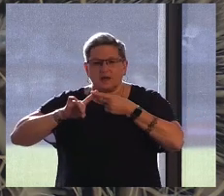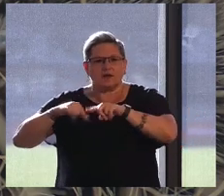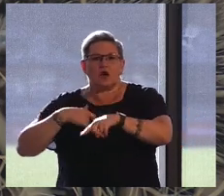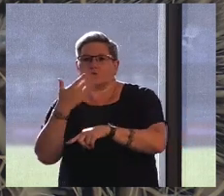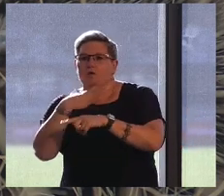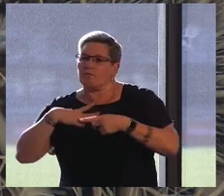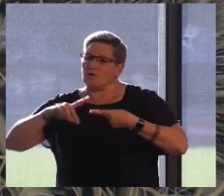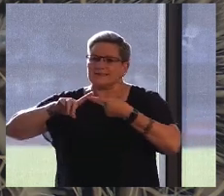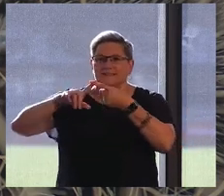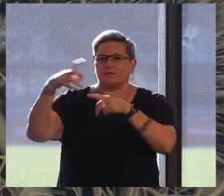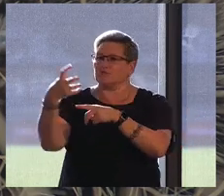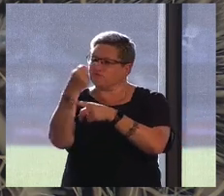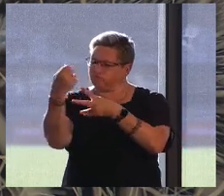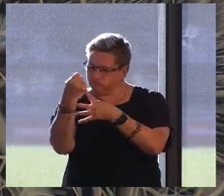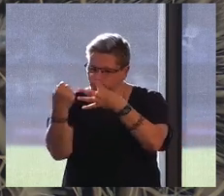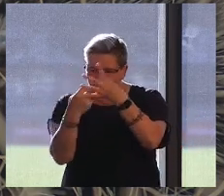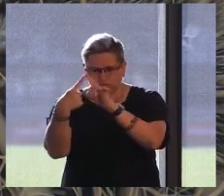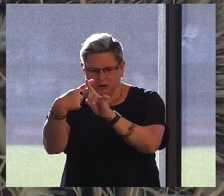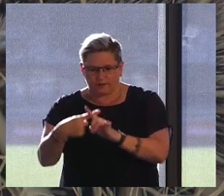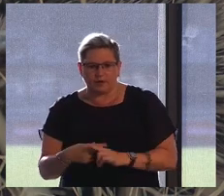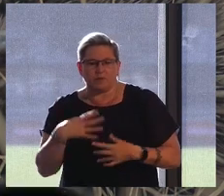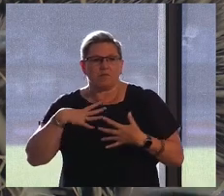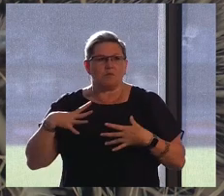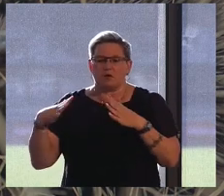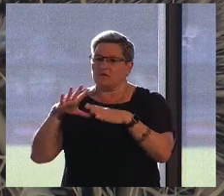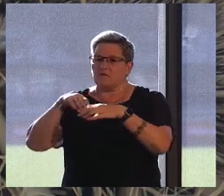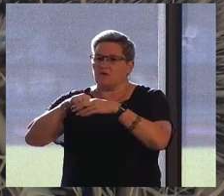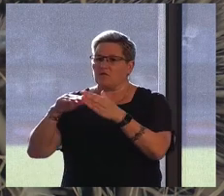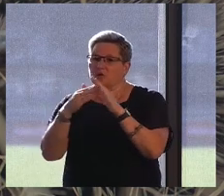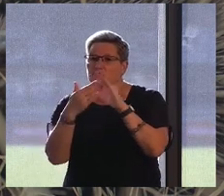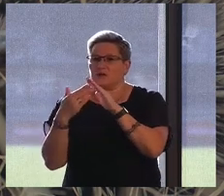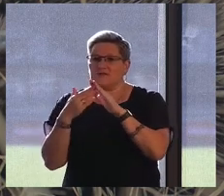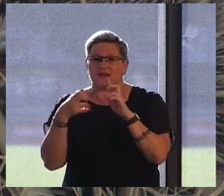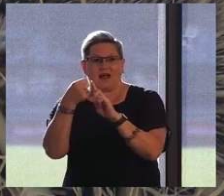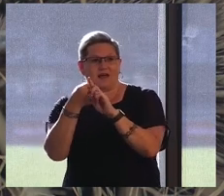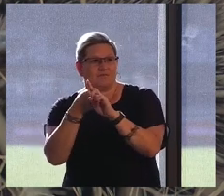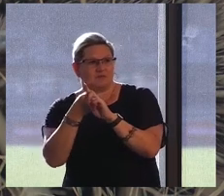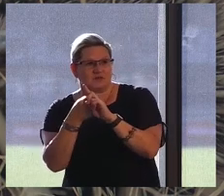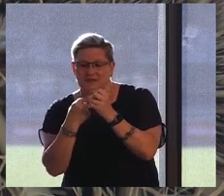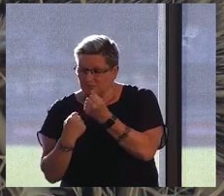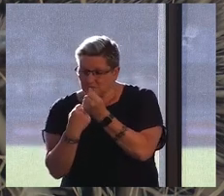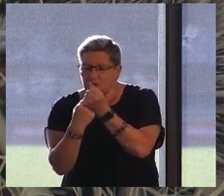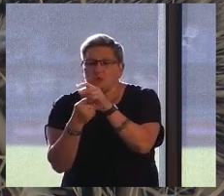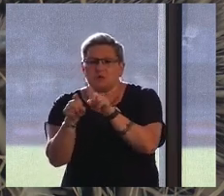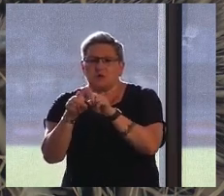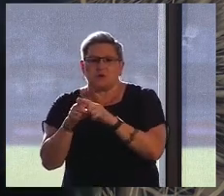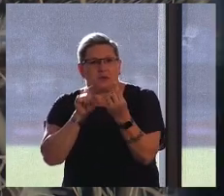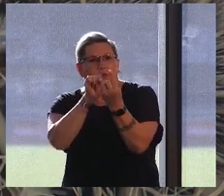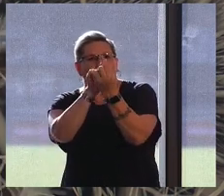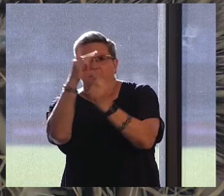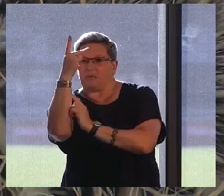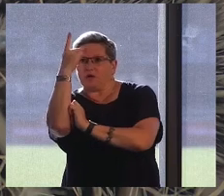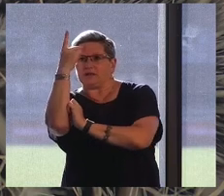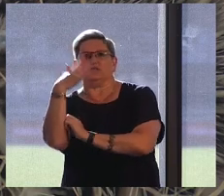We got involved in community advocacy. We met with politicians. We actually changed things. And it made me realise